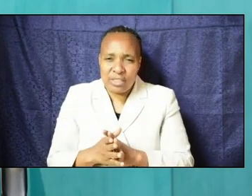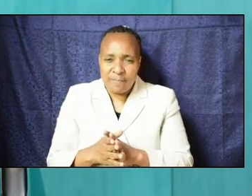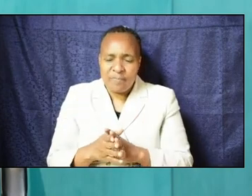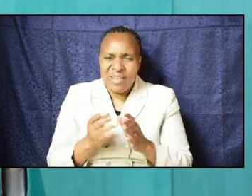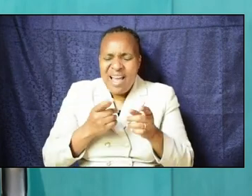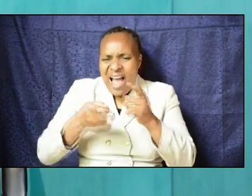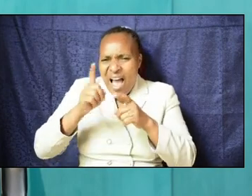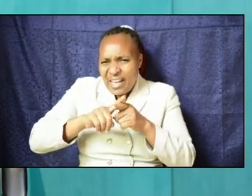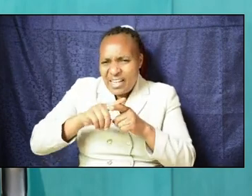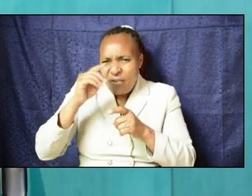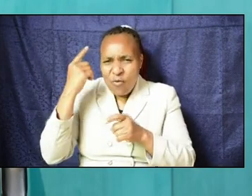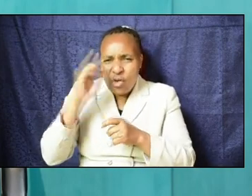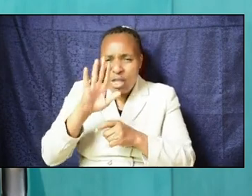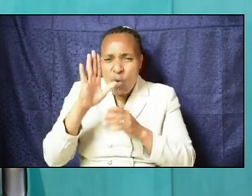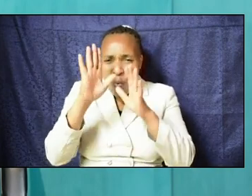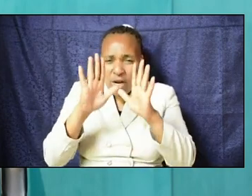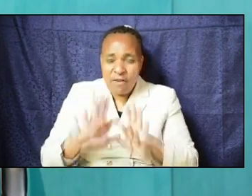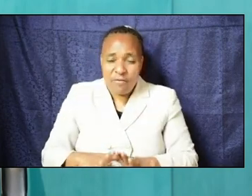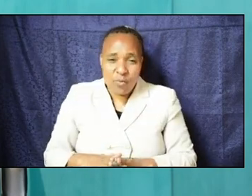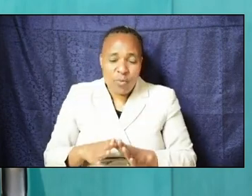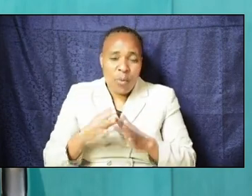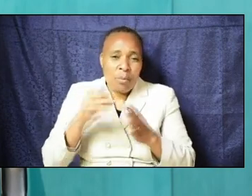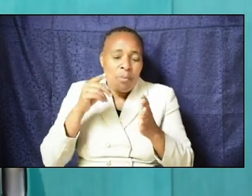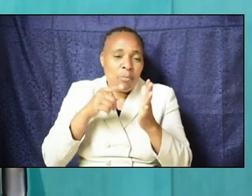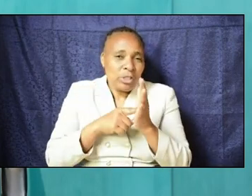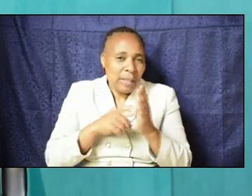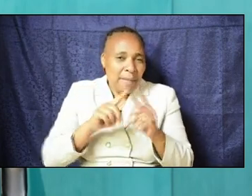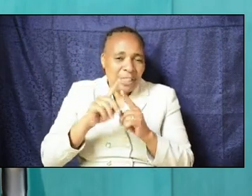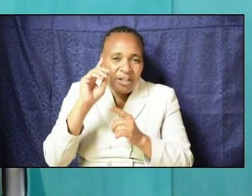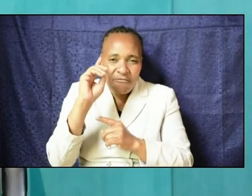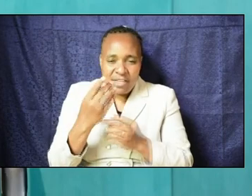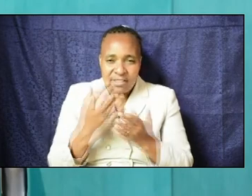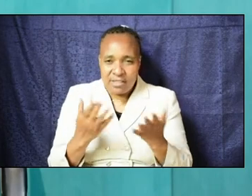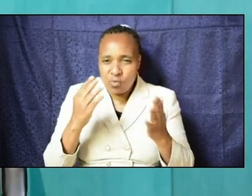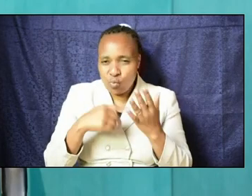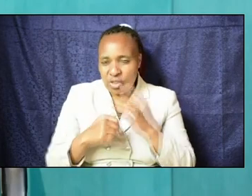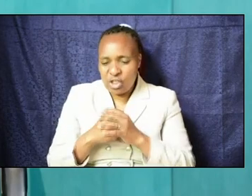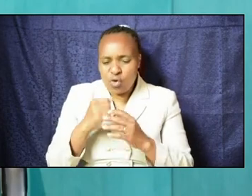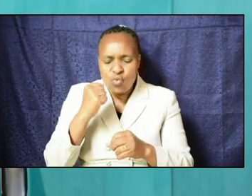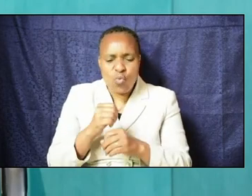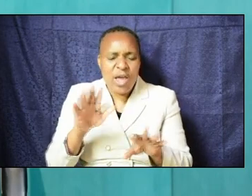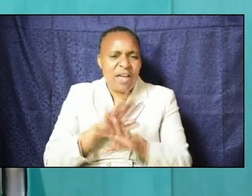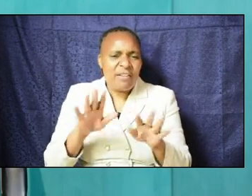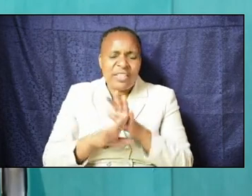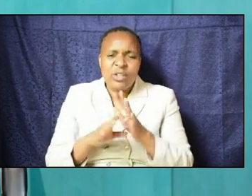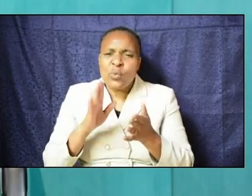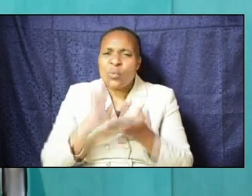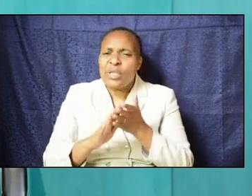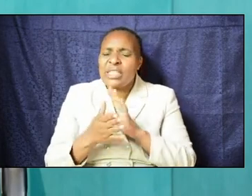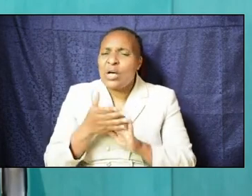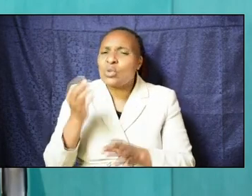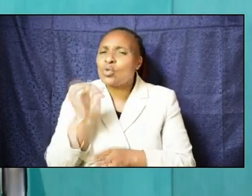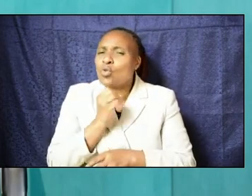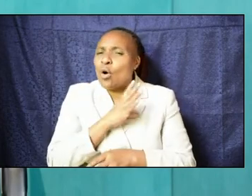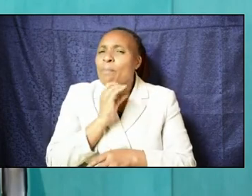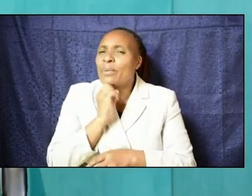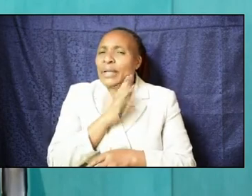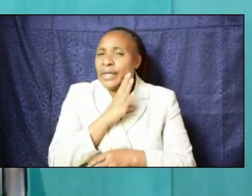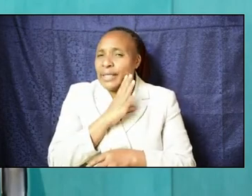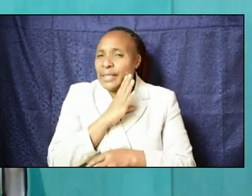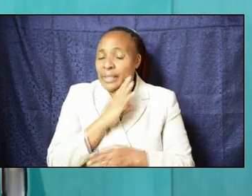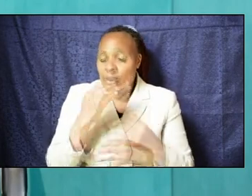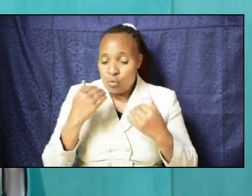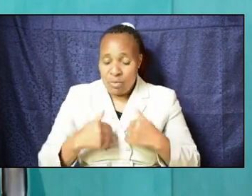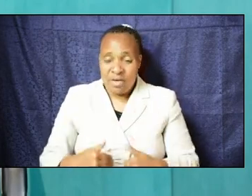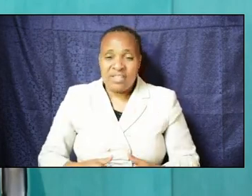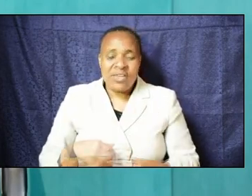to your wonderful point, but the first section is really important. Do everything without grumbling. As teenagers, and honestly as